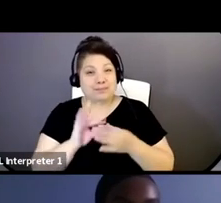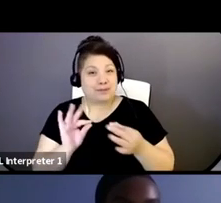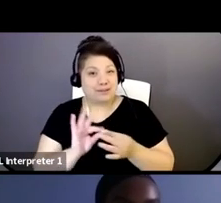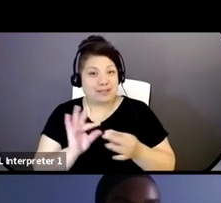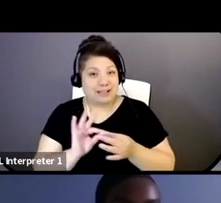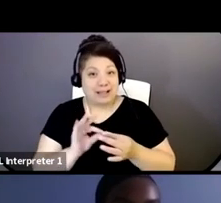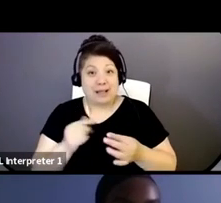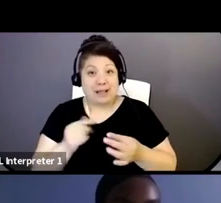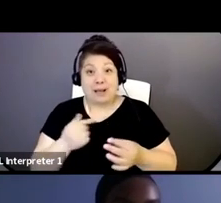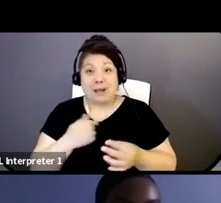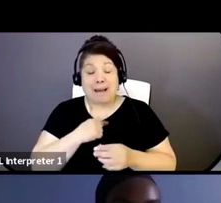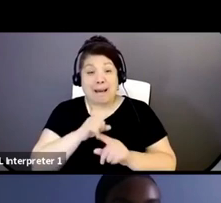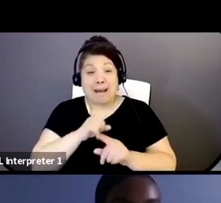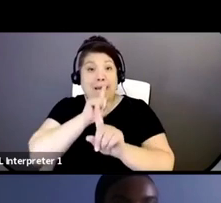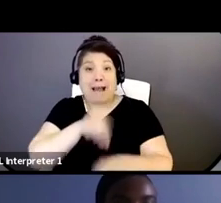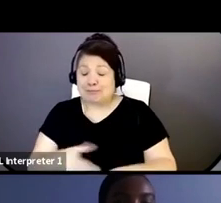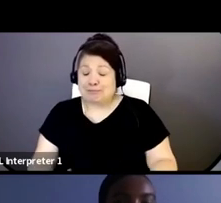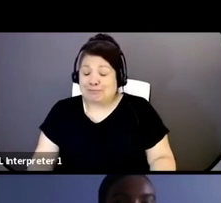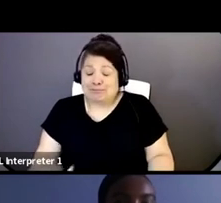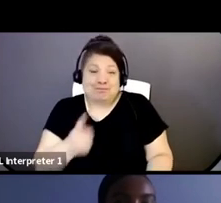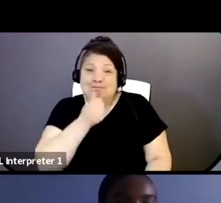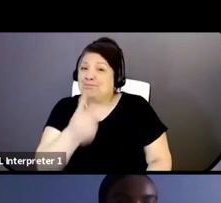have any answers.